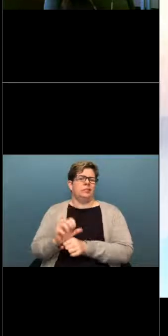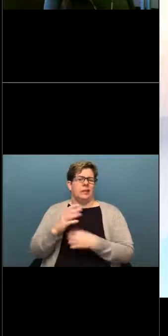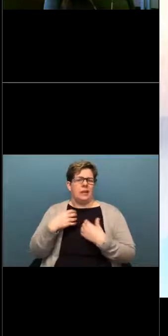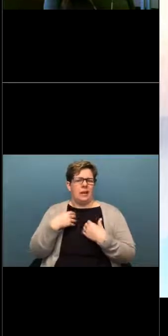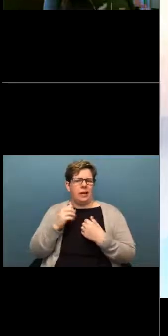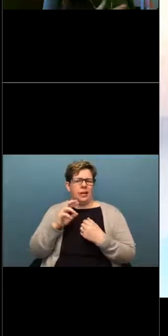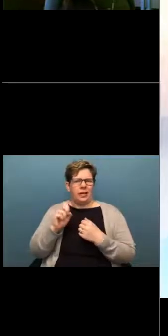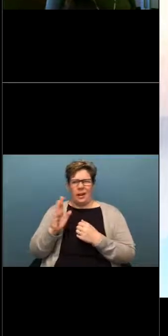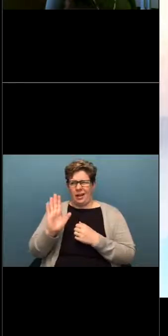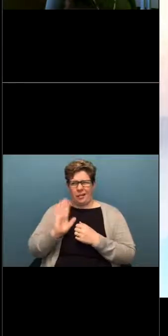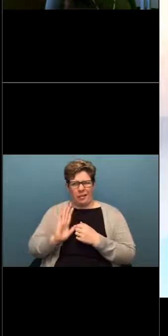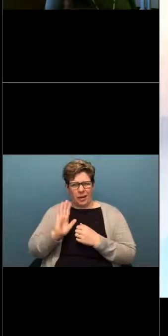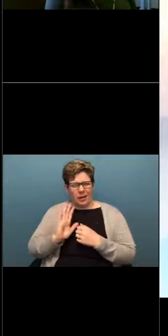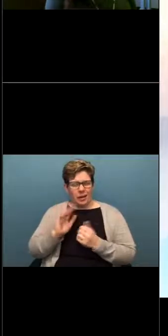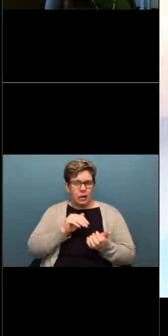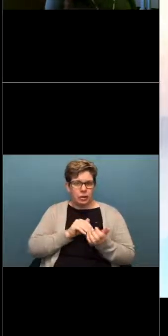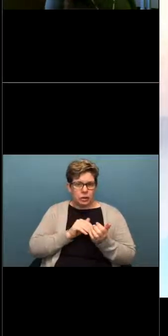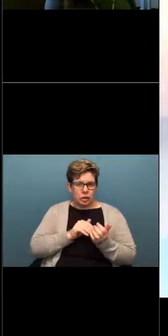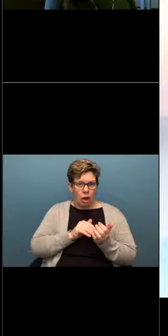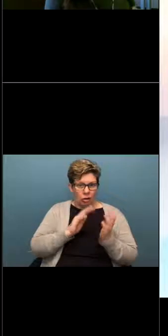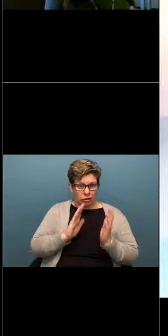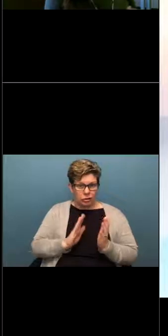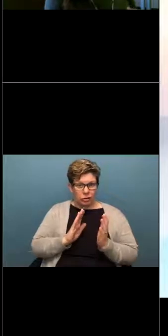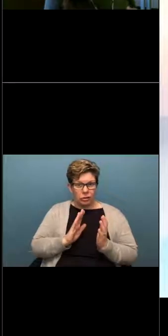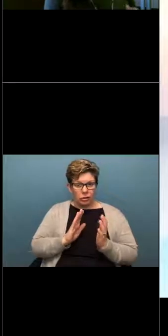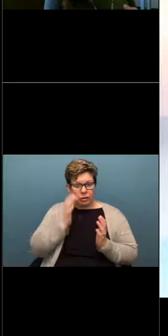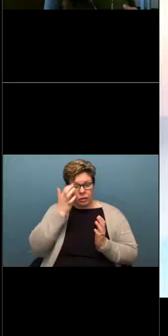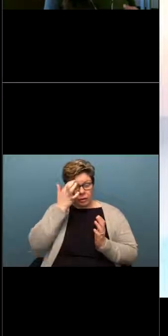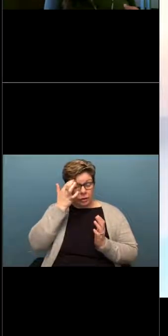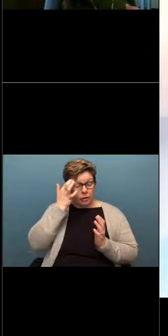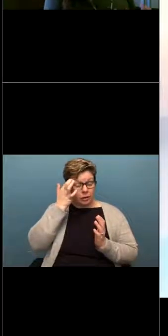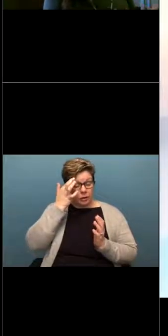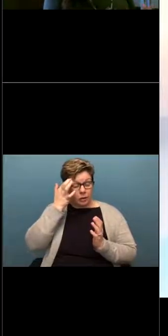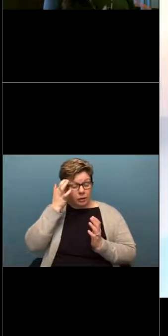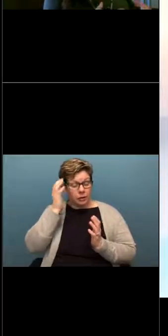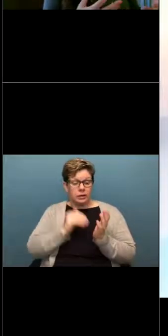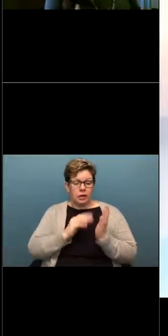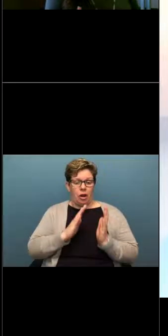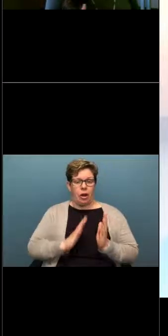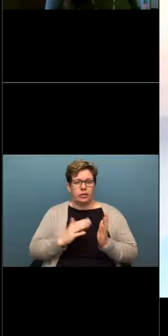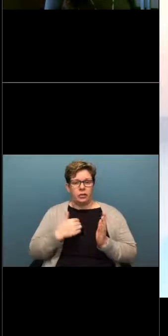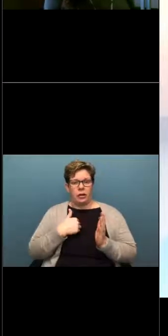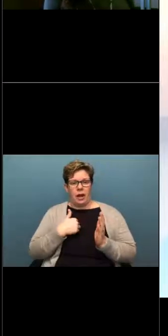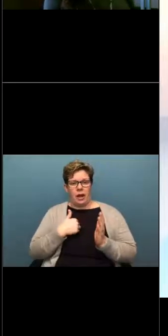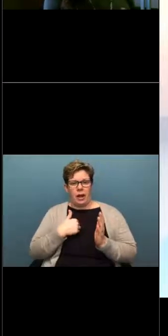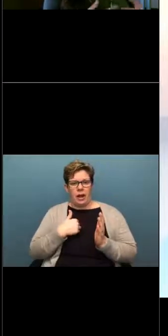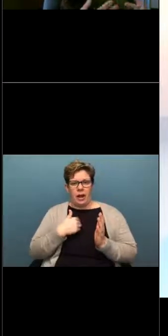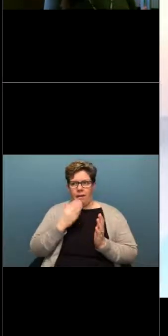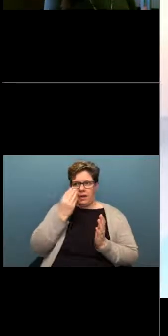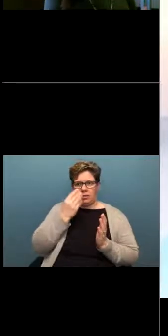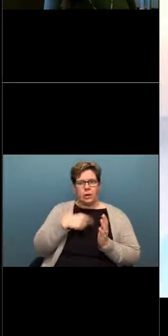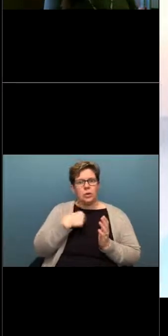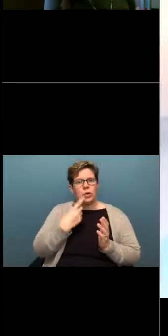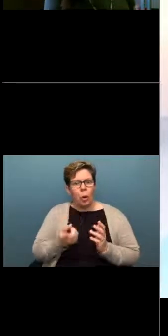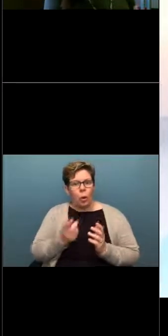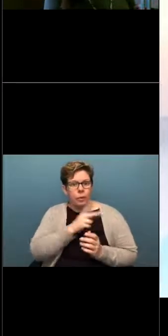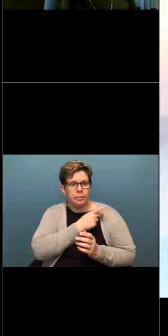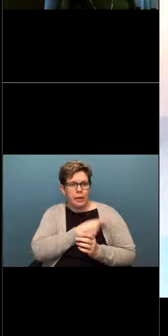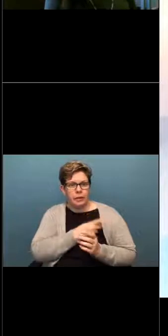healthcare, doctors have really been in a place that they may have in the past told the patient what to do, and the